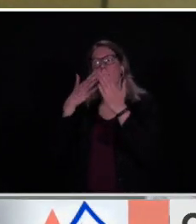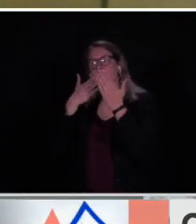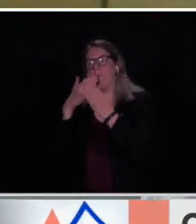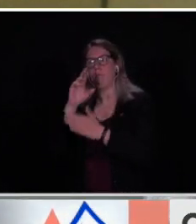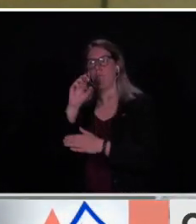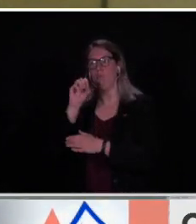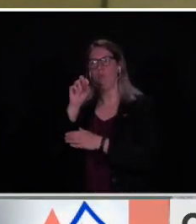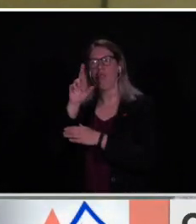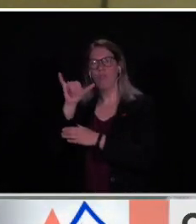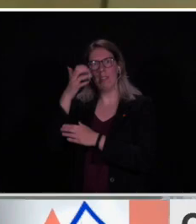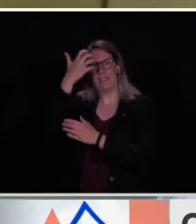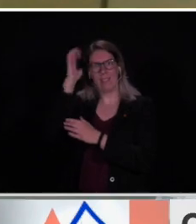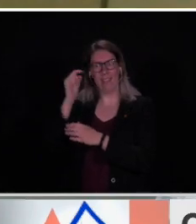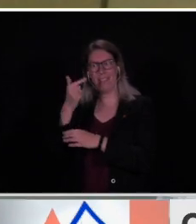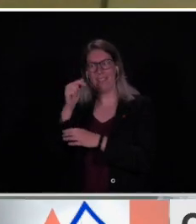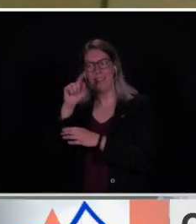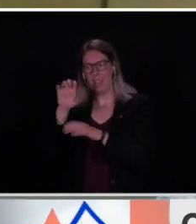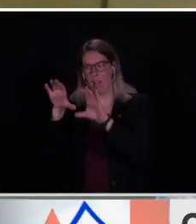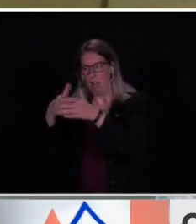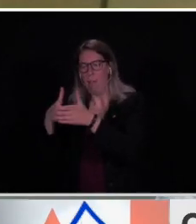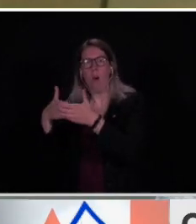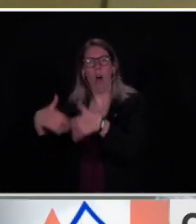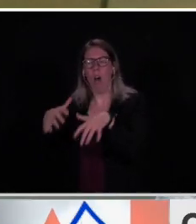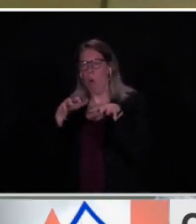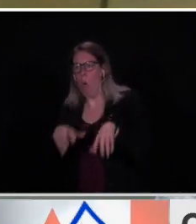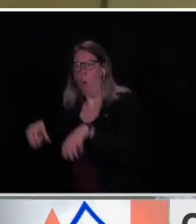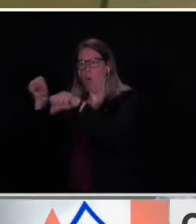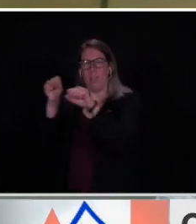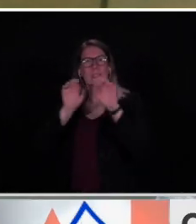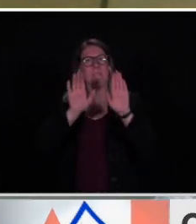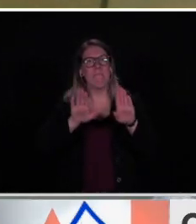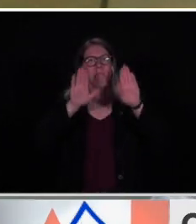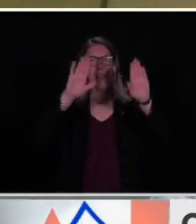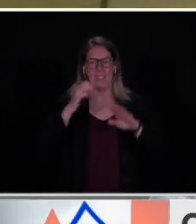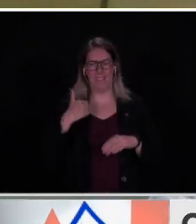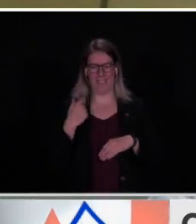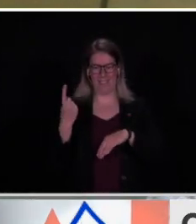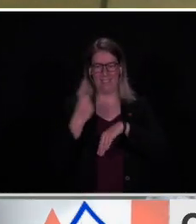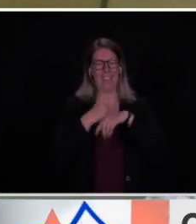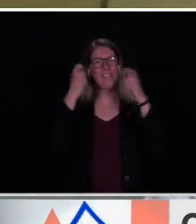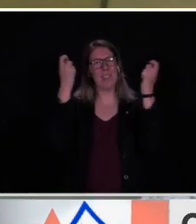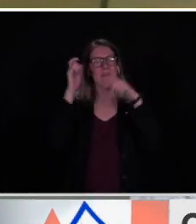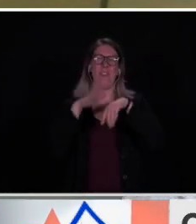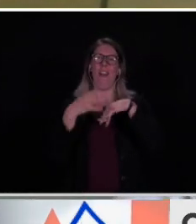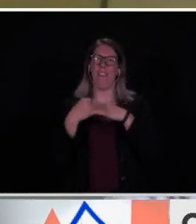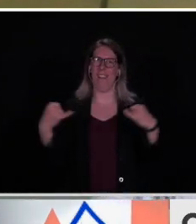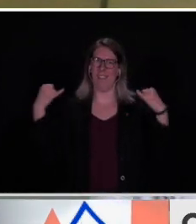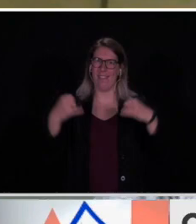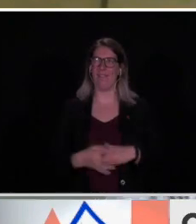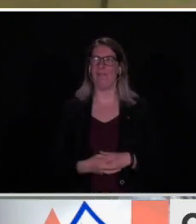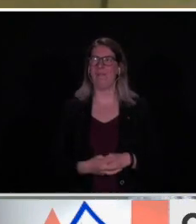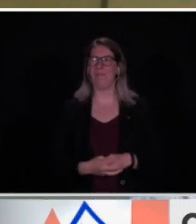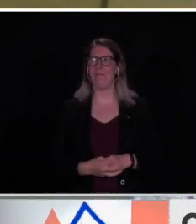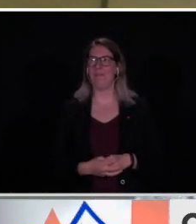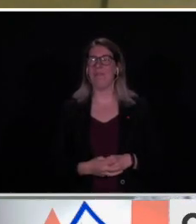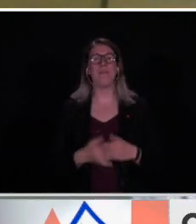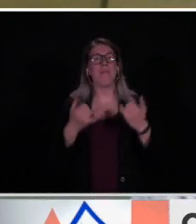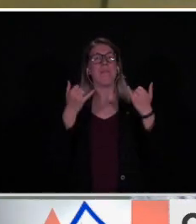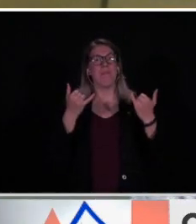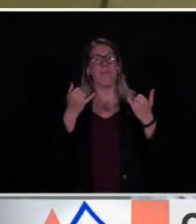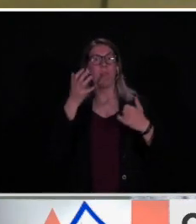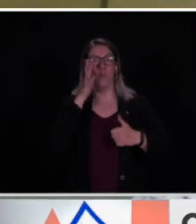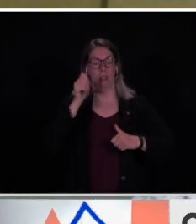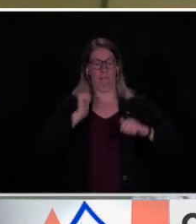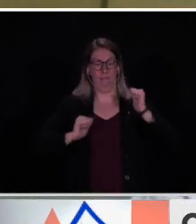of Lionsgate, we're able to have this amazing Canada Day celebration online. Today, we're going to perform for